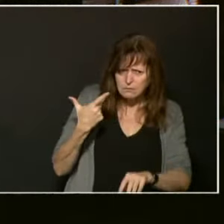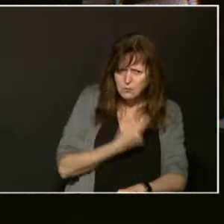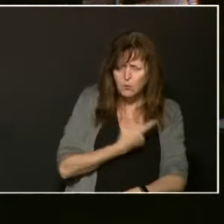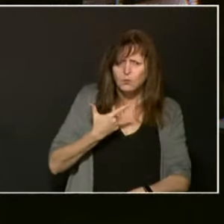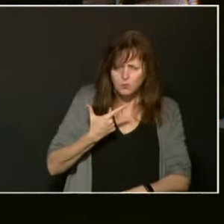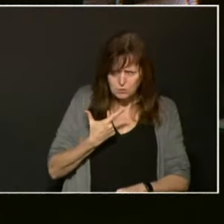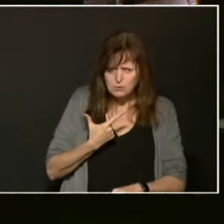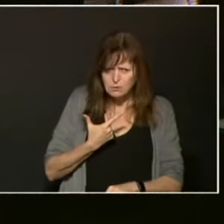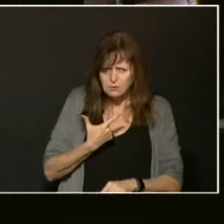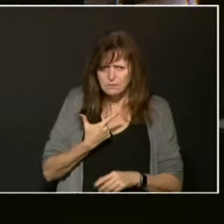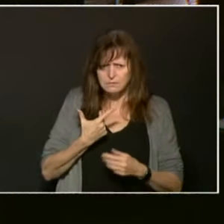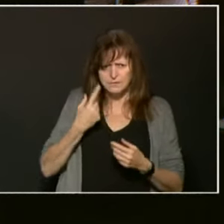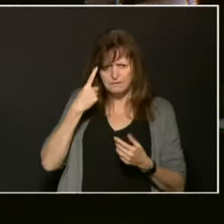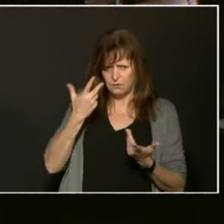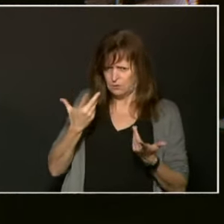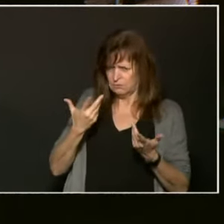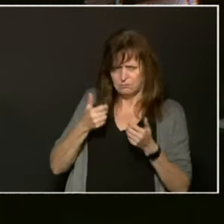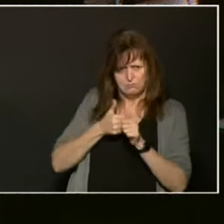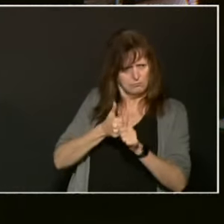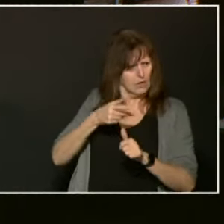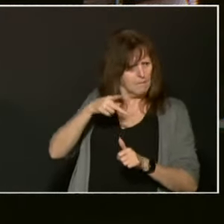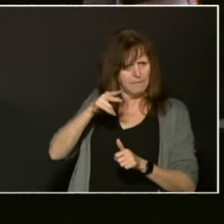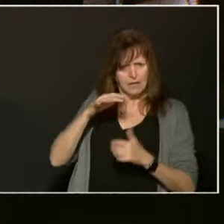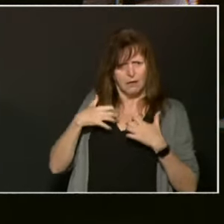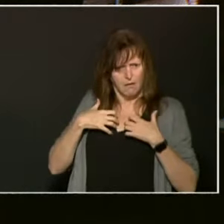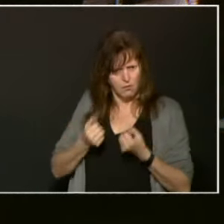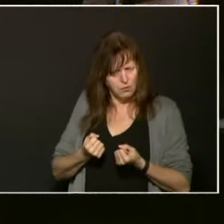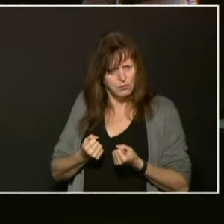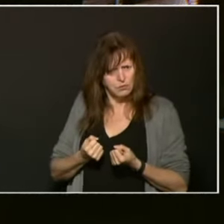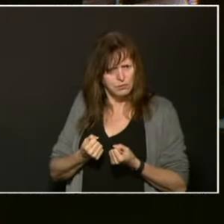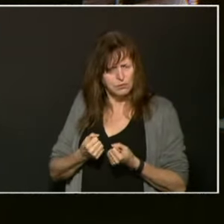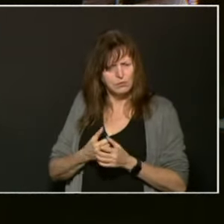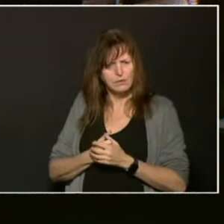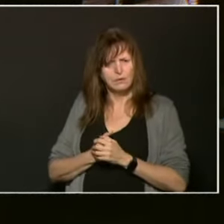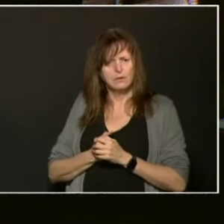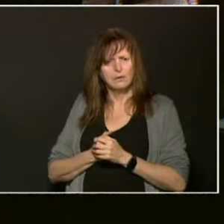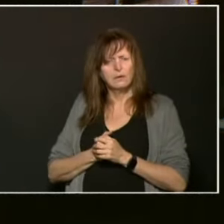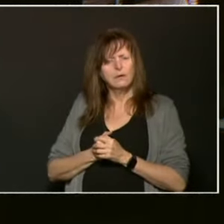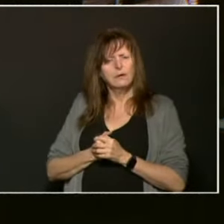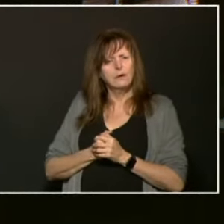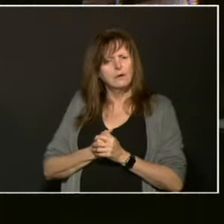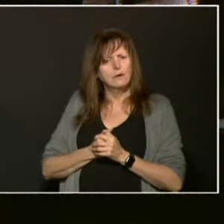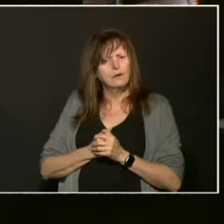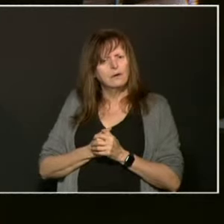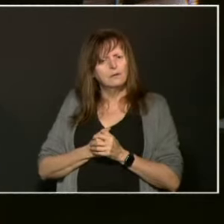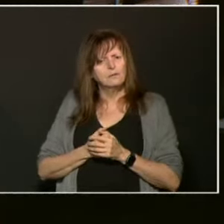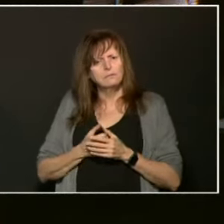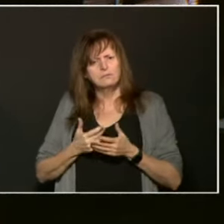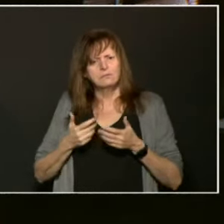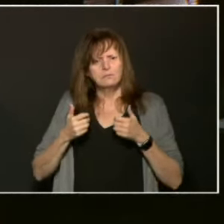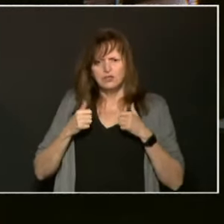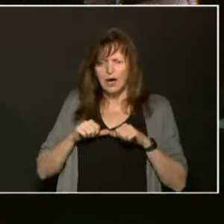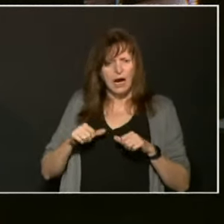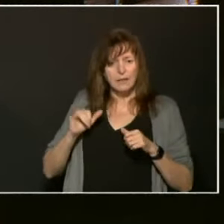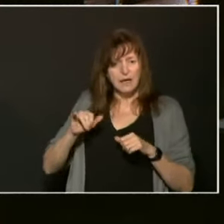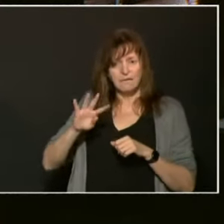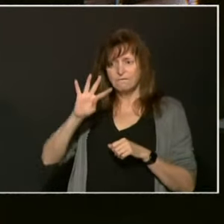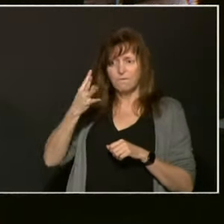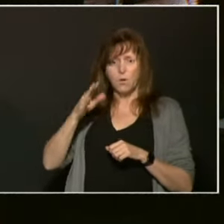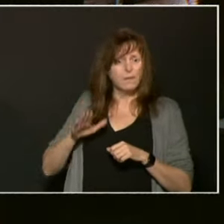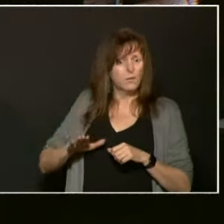perspective here of try to reduce or minimize the risk of a fourth wave. Is